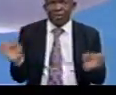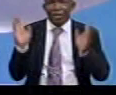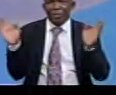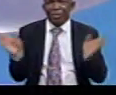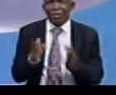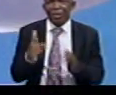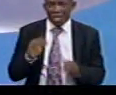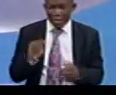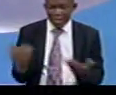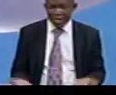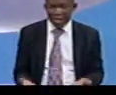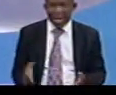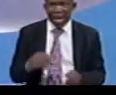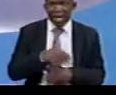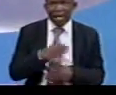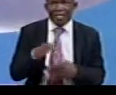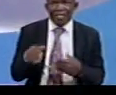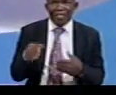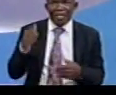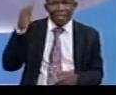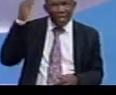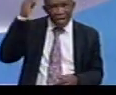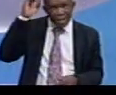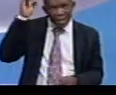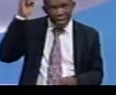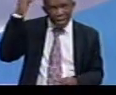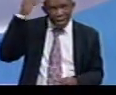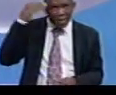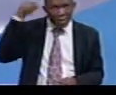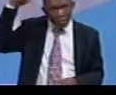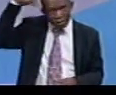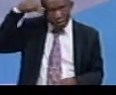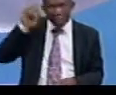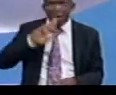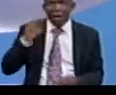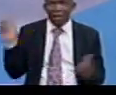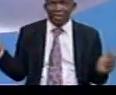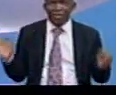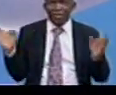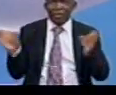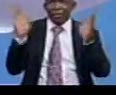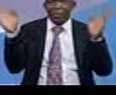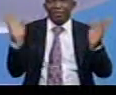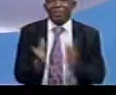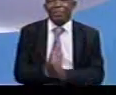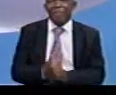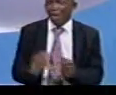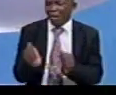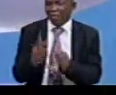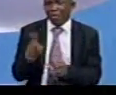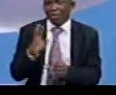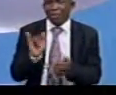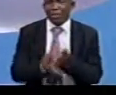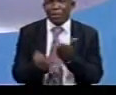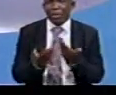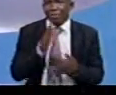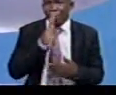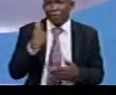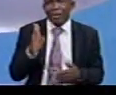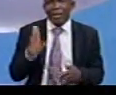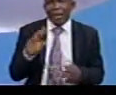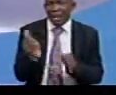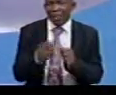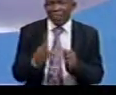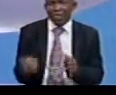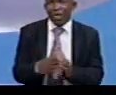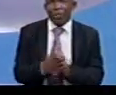really celebrating. And wherever you are, all over the world, globally, in every nation, every continent of the world,